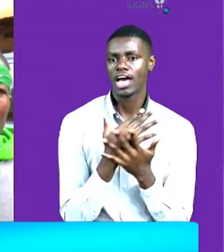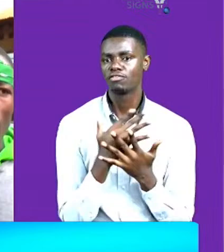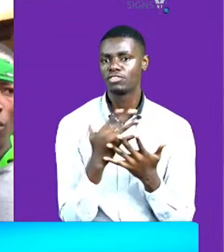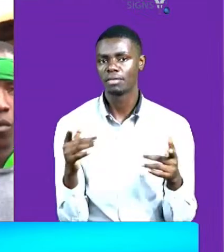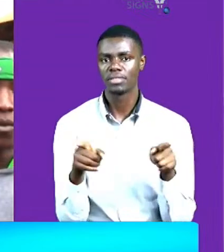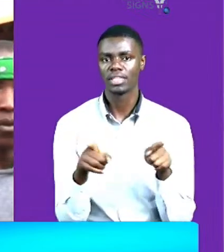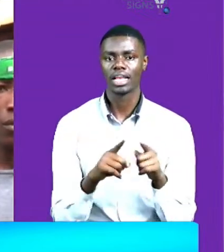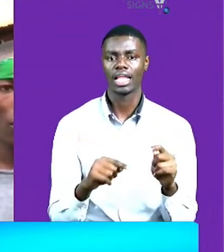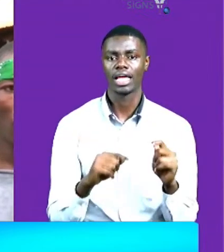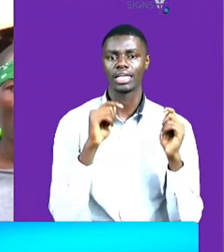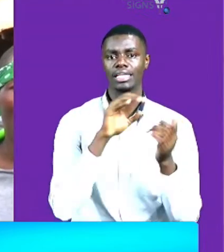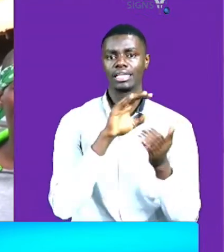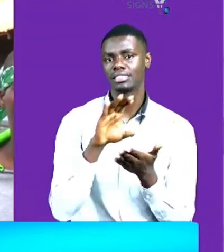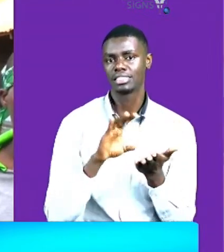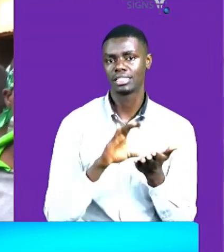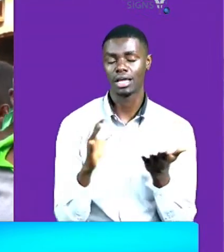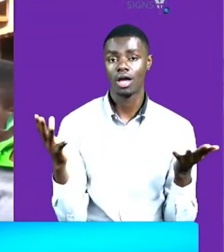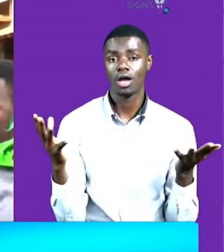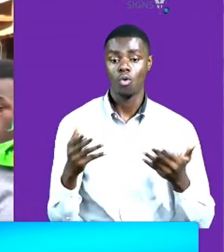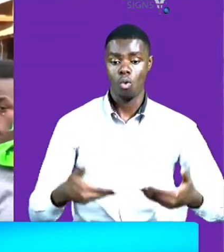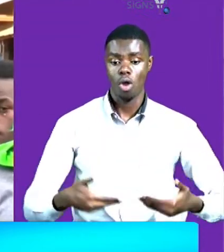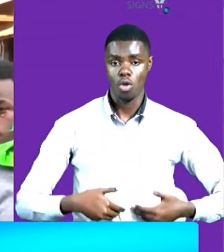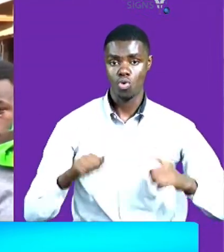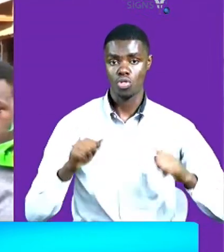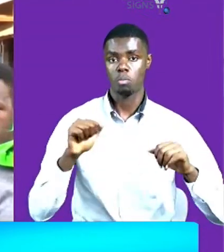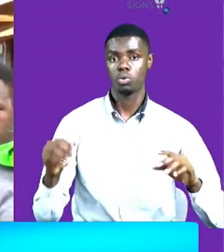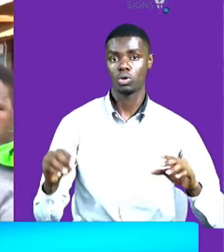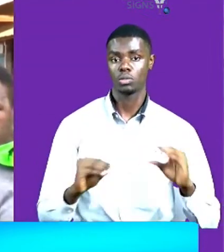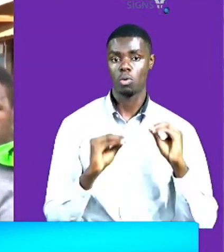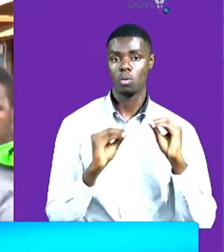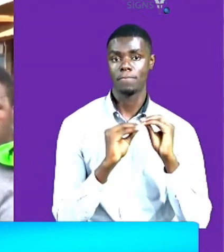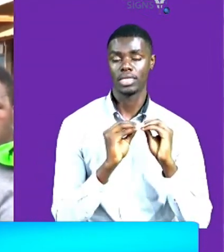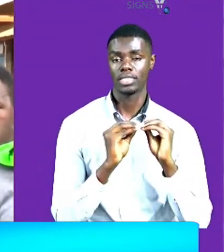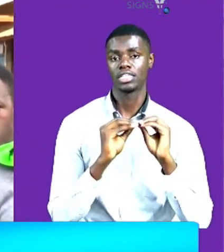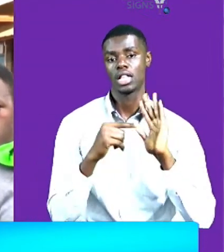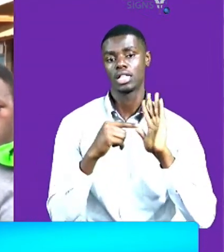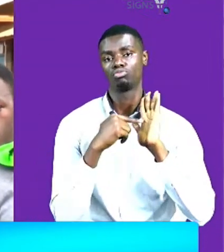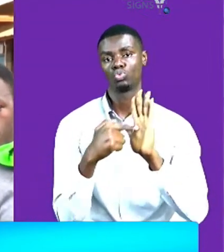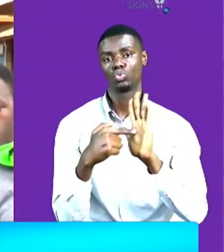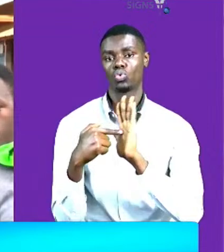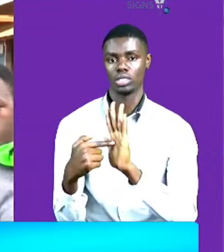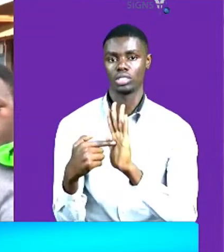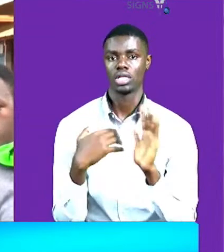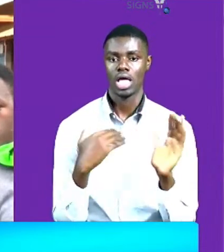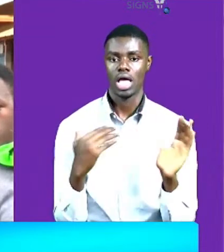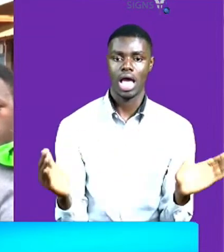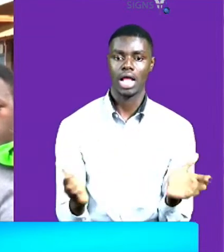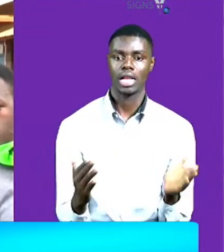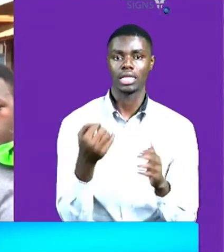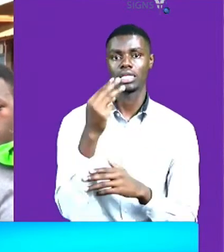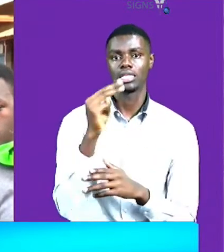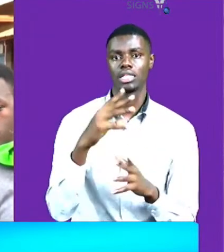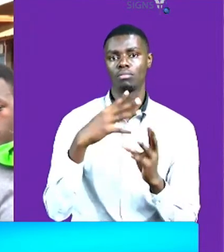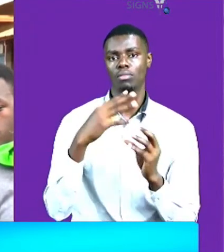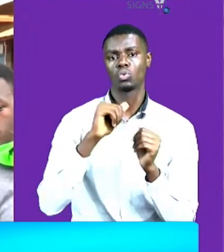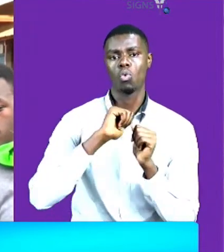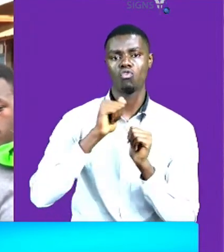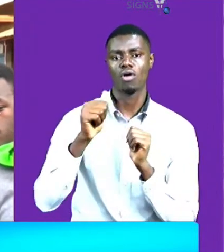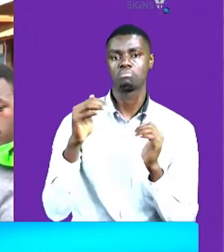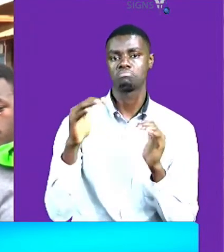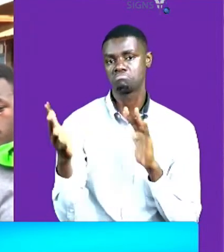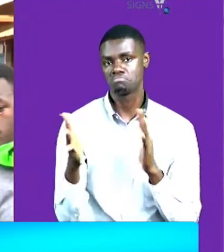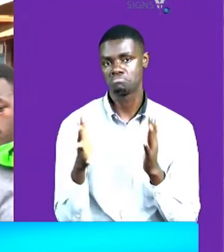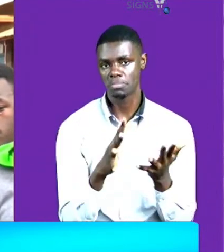talent center where youth can meet, showcase, and also encourage them to go far in terms